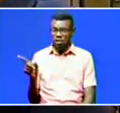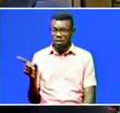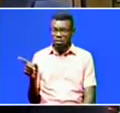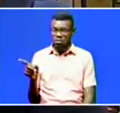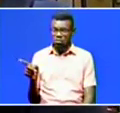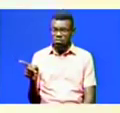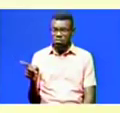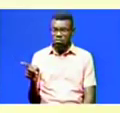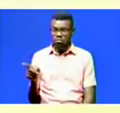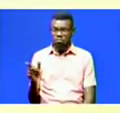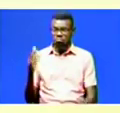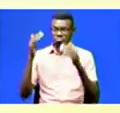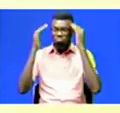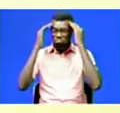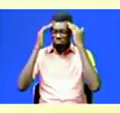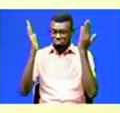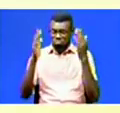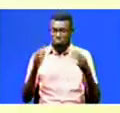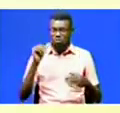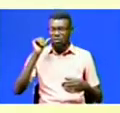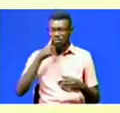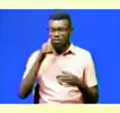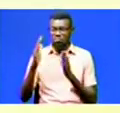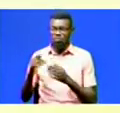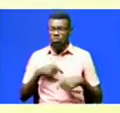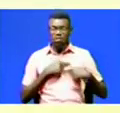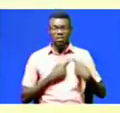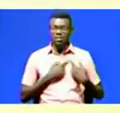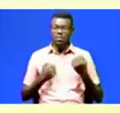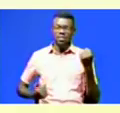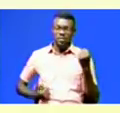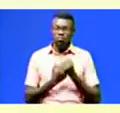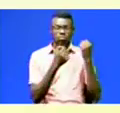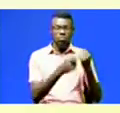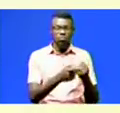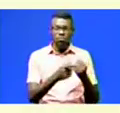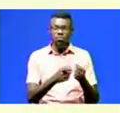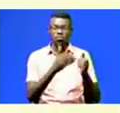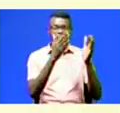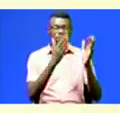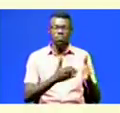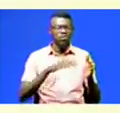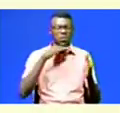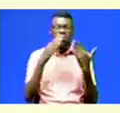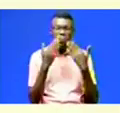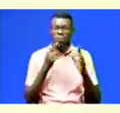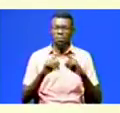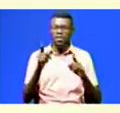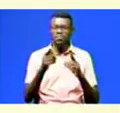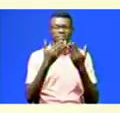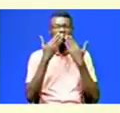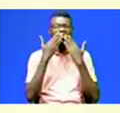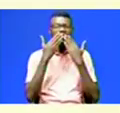that philanthropic heart which donated life to his waning eyesight even in death, but he remains ever so grateful